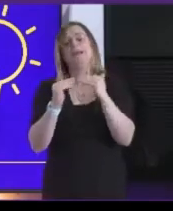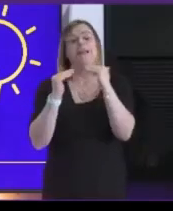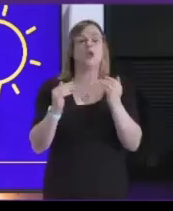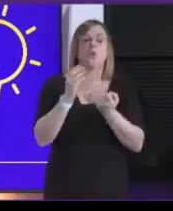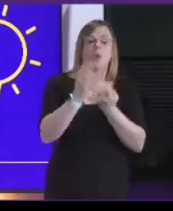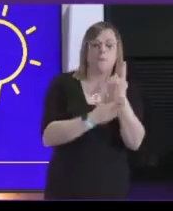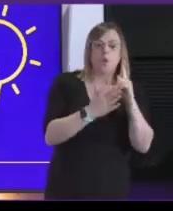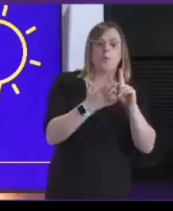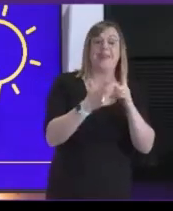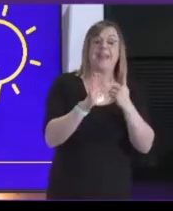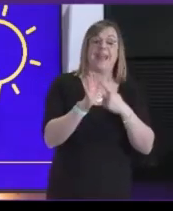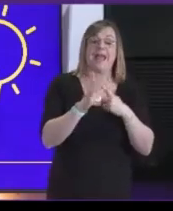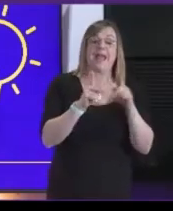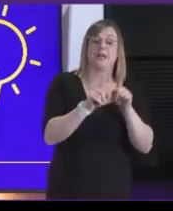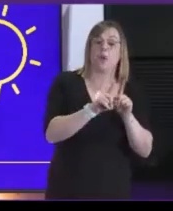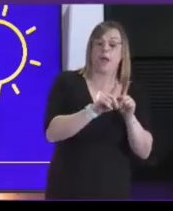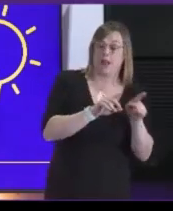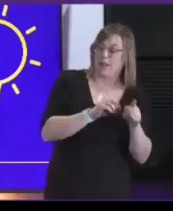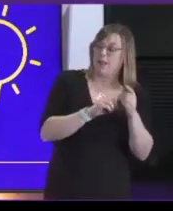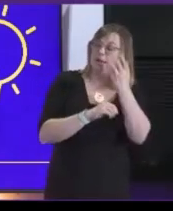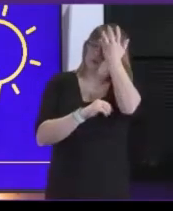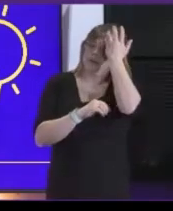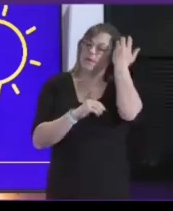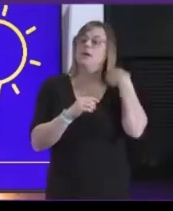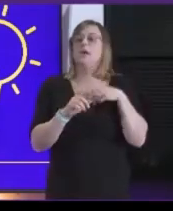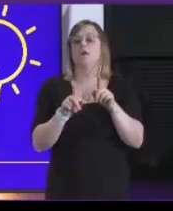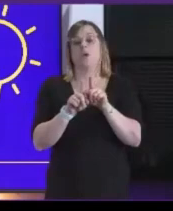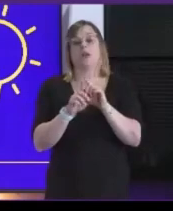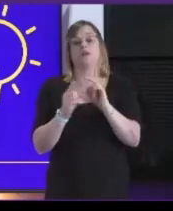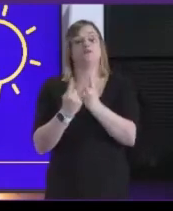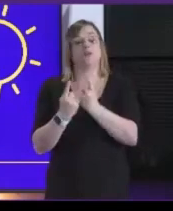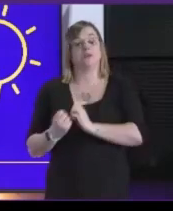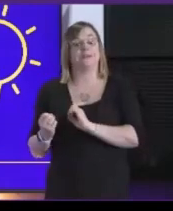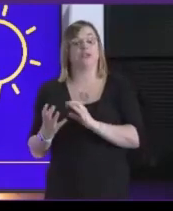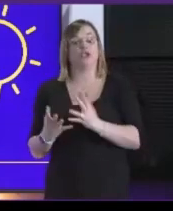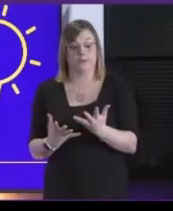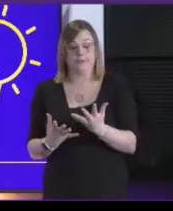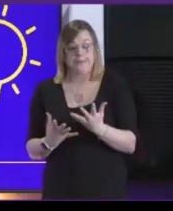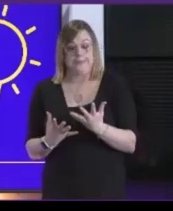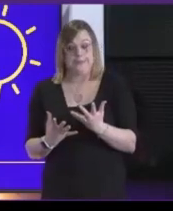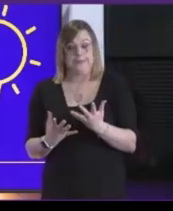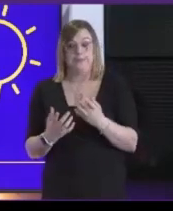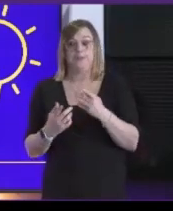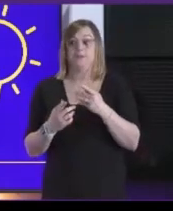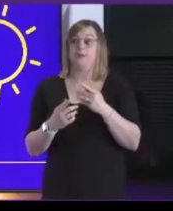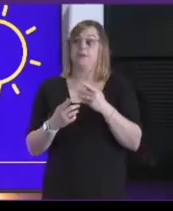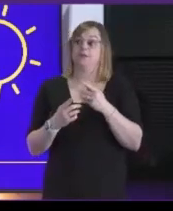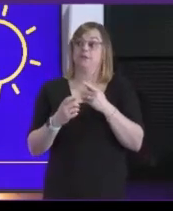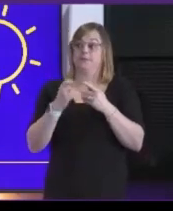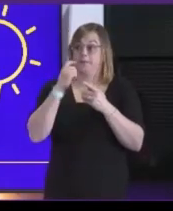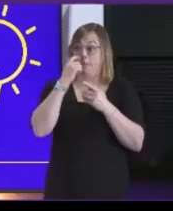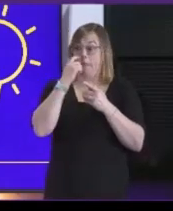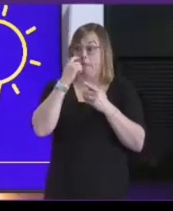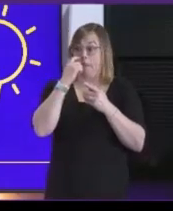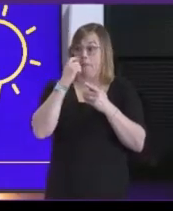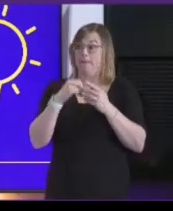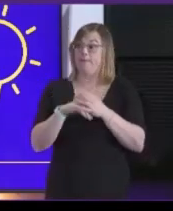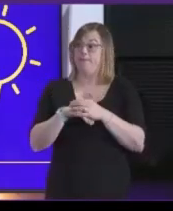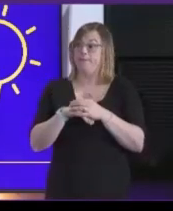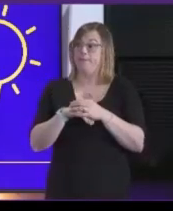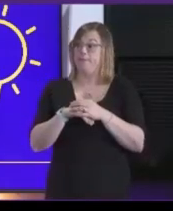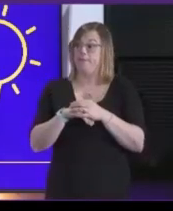the EAA and the product and services that that will